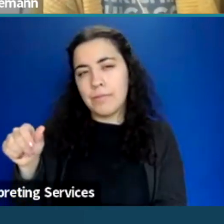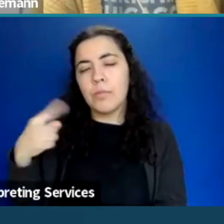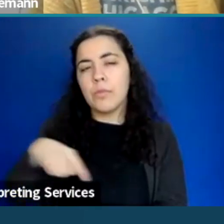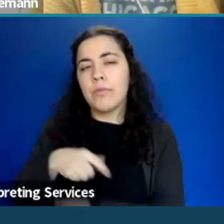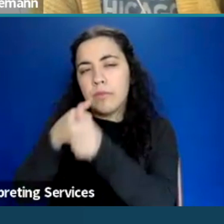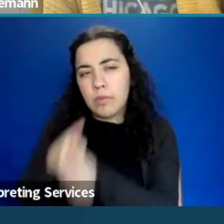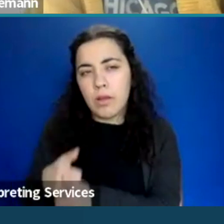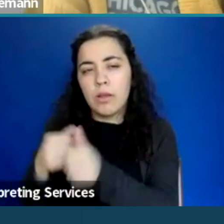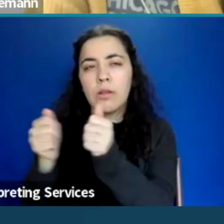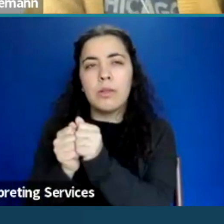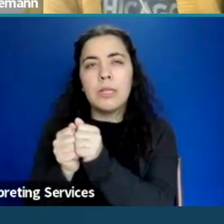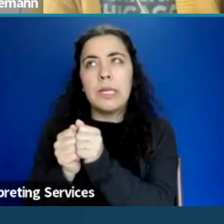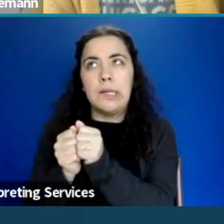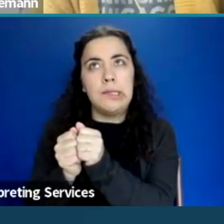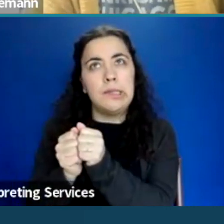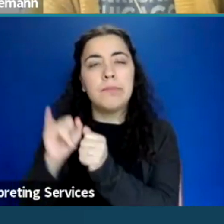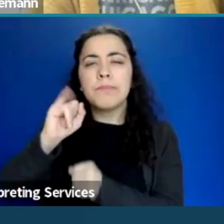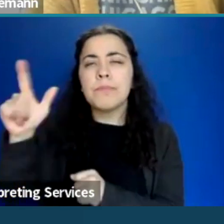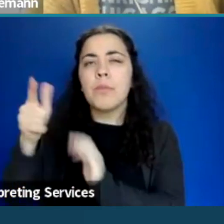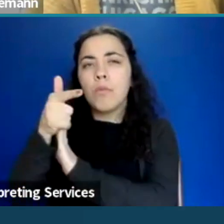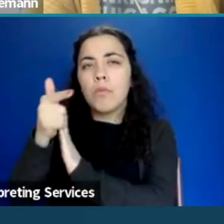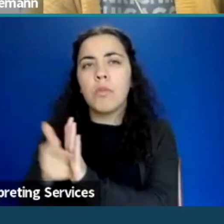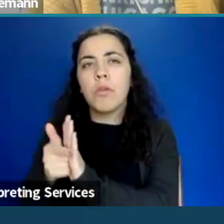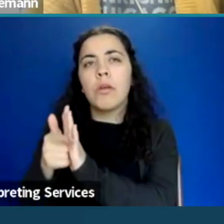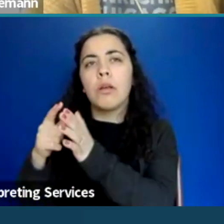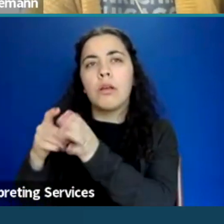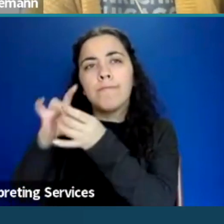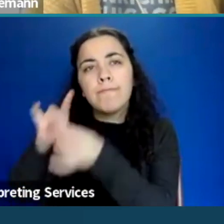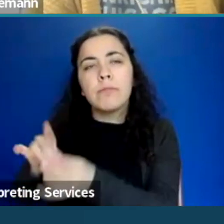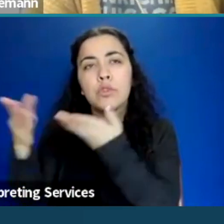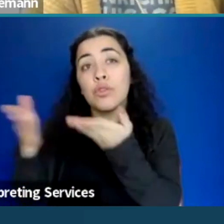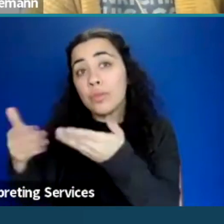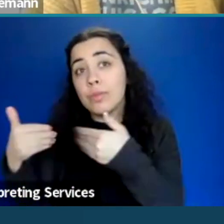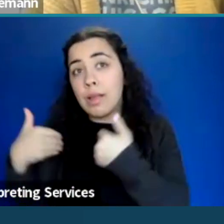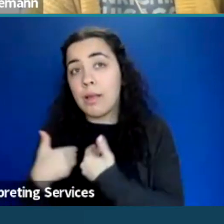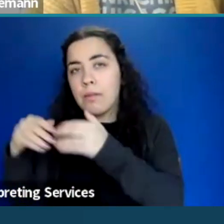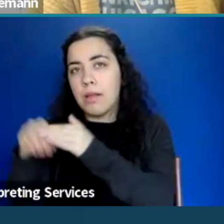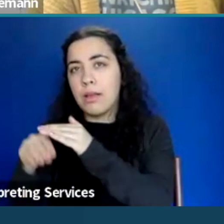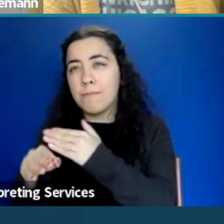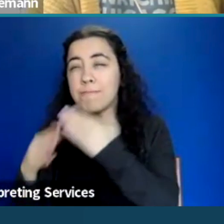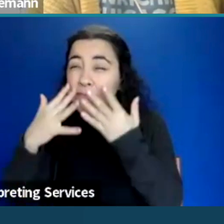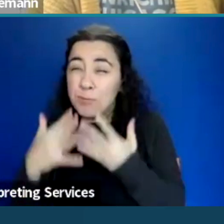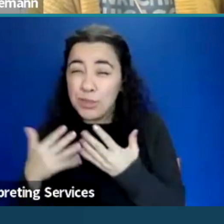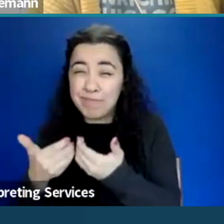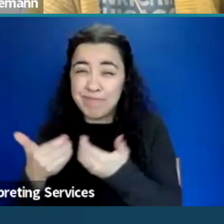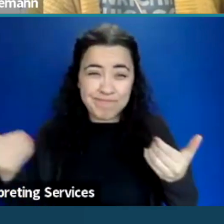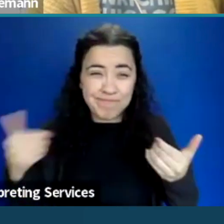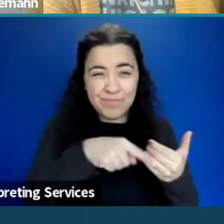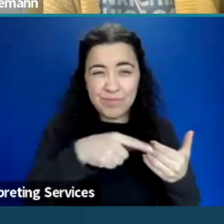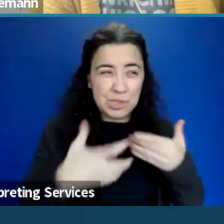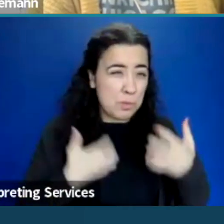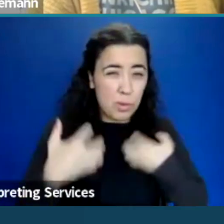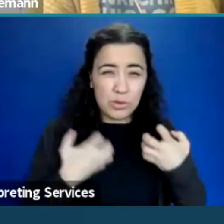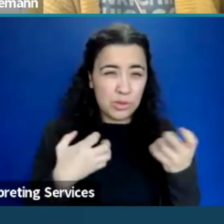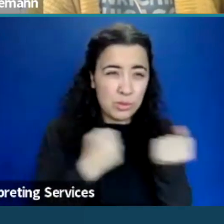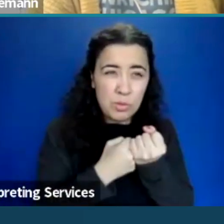comply with the Illinois laws related to service animal access. But unfortunately, emotional support animals are